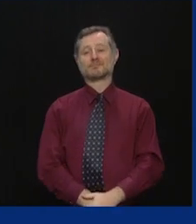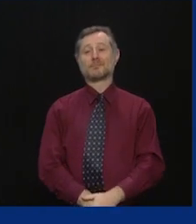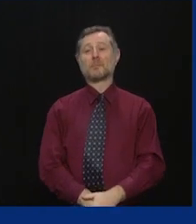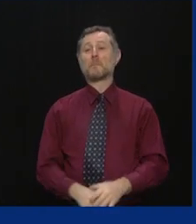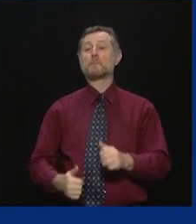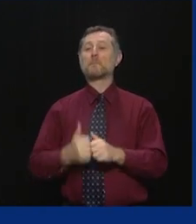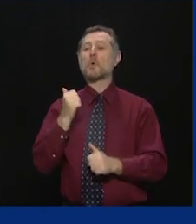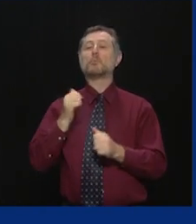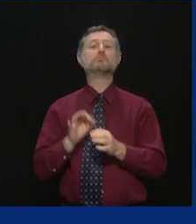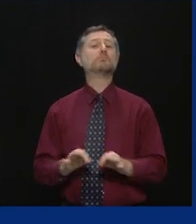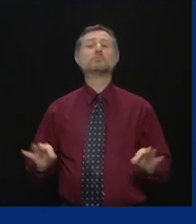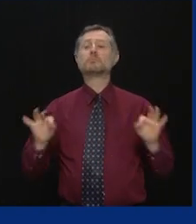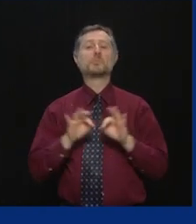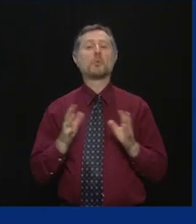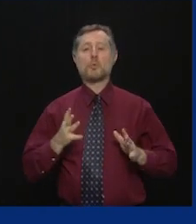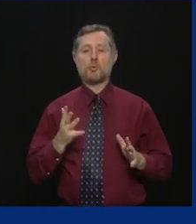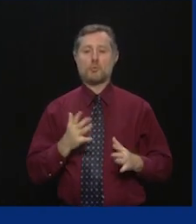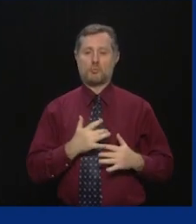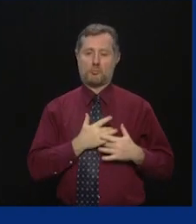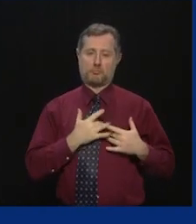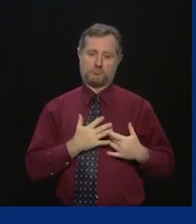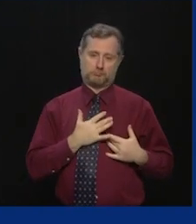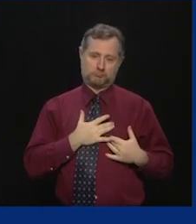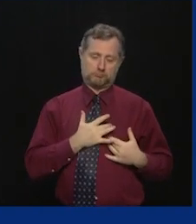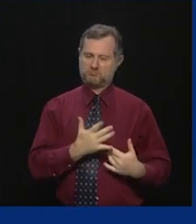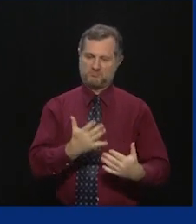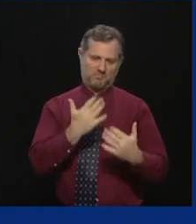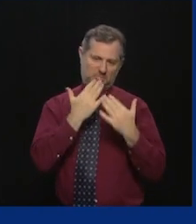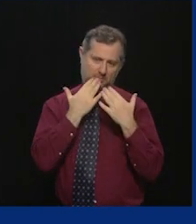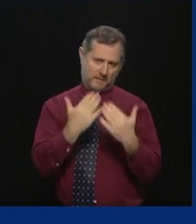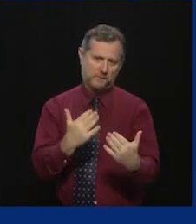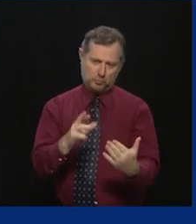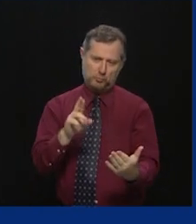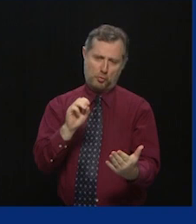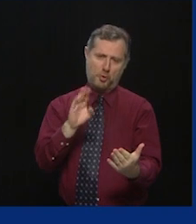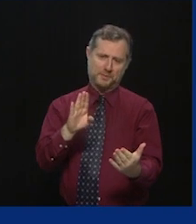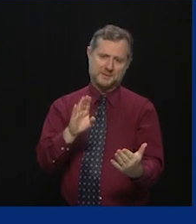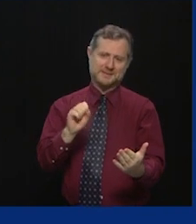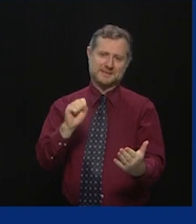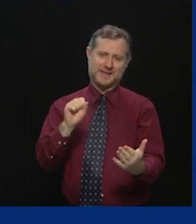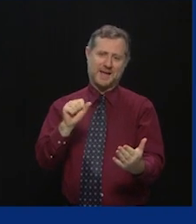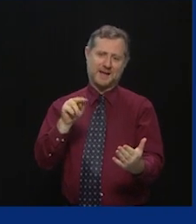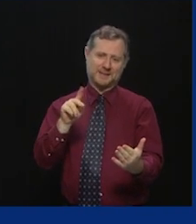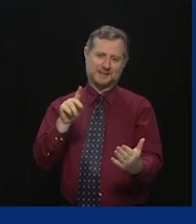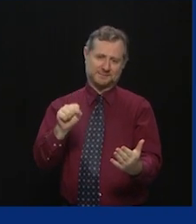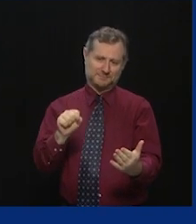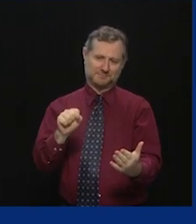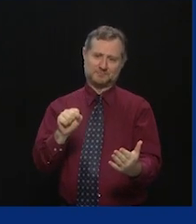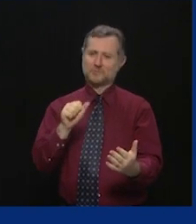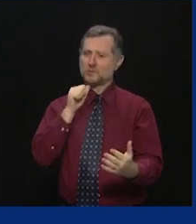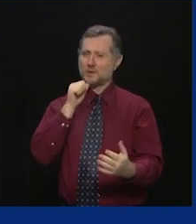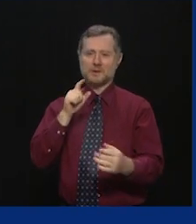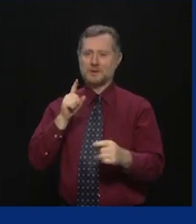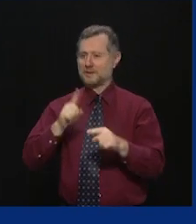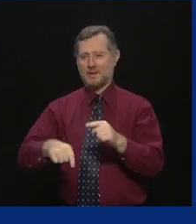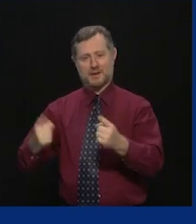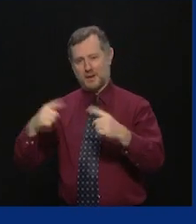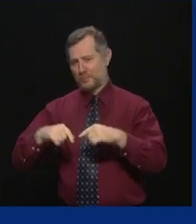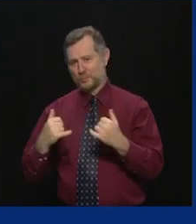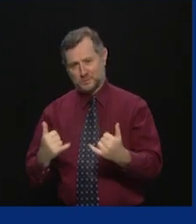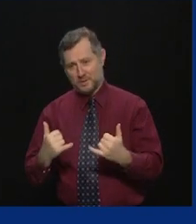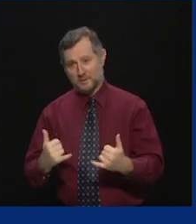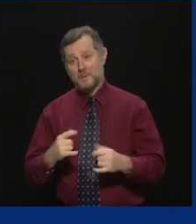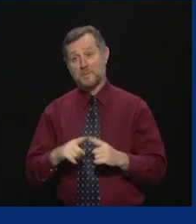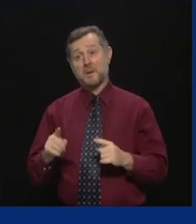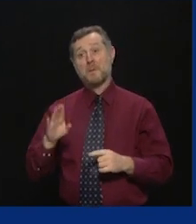a heartfelt thank you to Rob Sands, who is not able to be here with us today. But Bill, I ask you to give him my thanks.